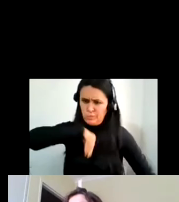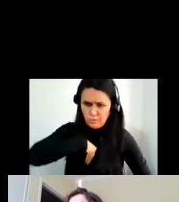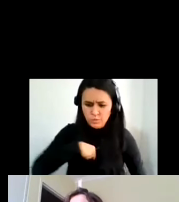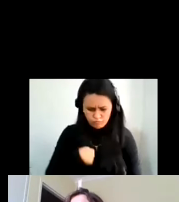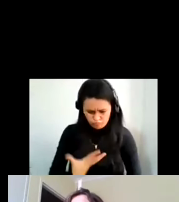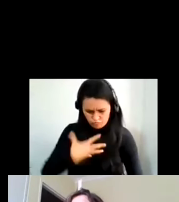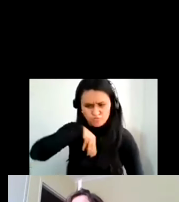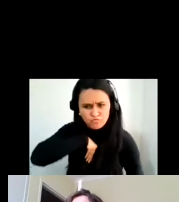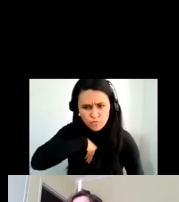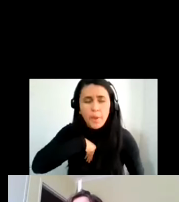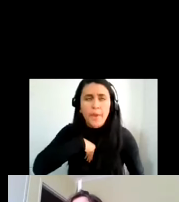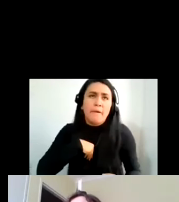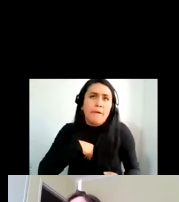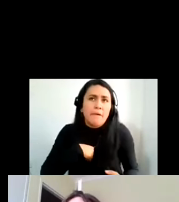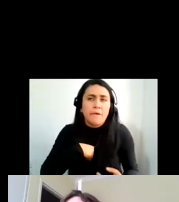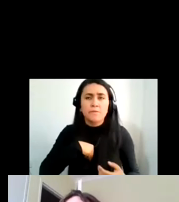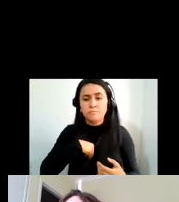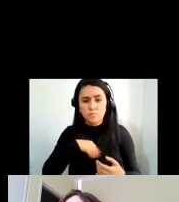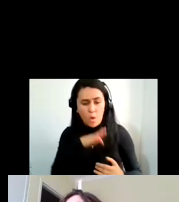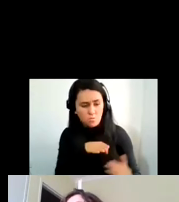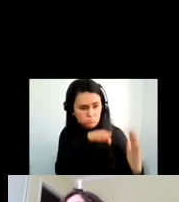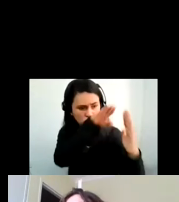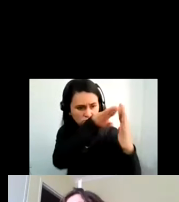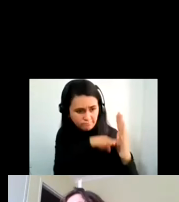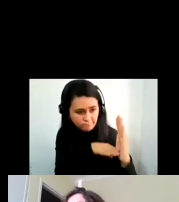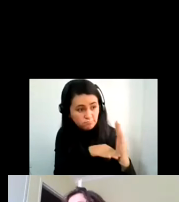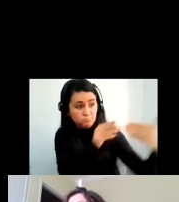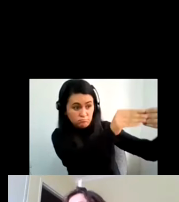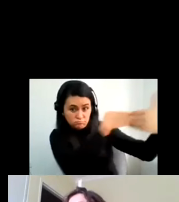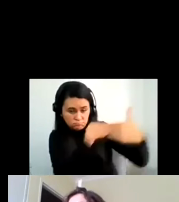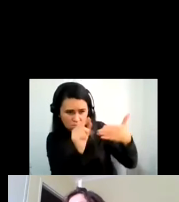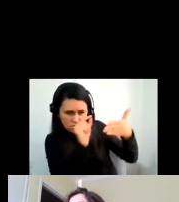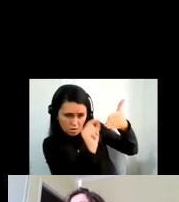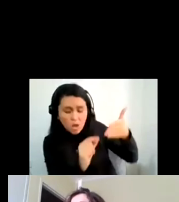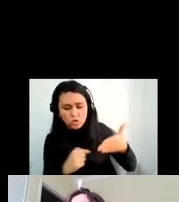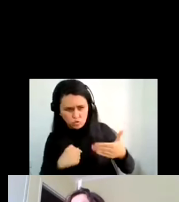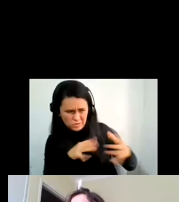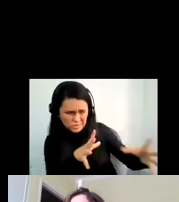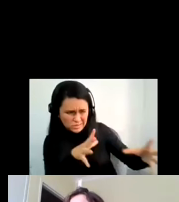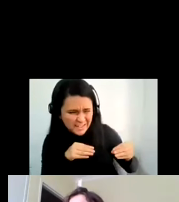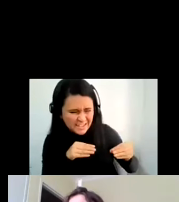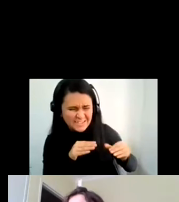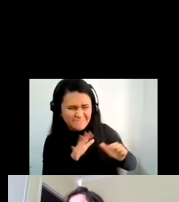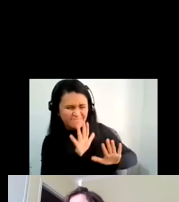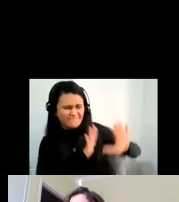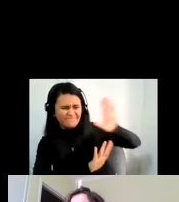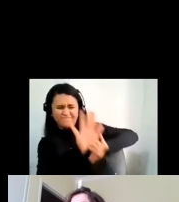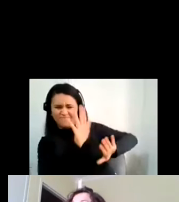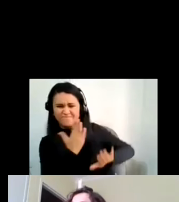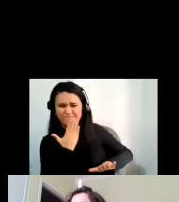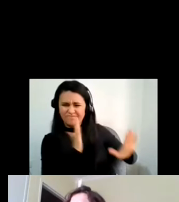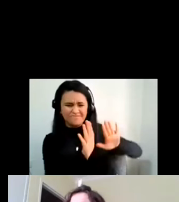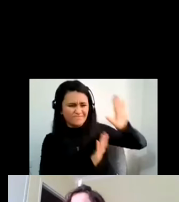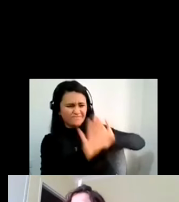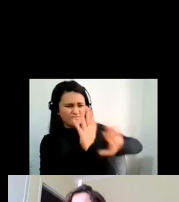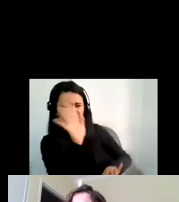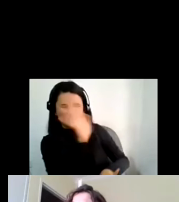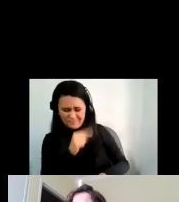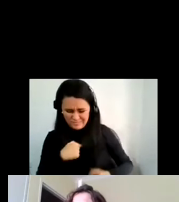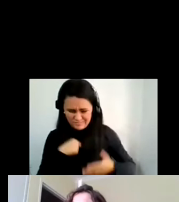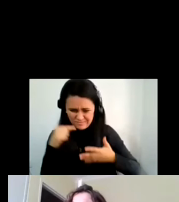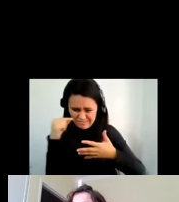conditions that may continue to negatively influence the health condition and that aren't being adequately accounted for, and gender